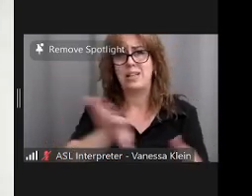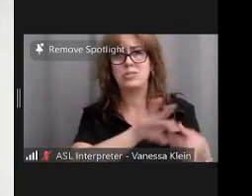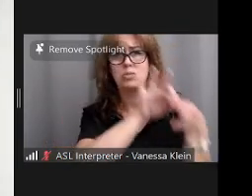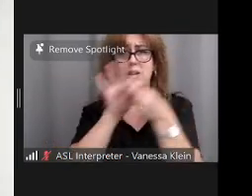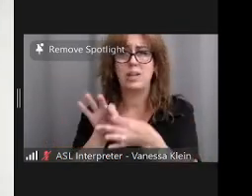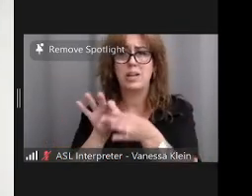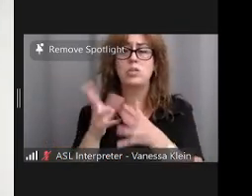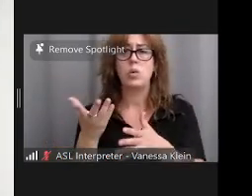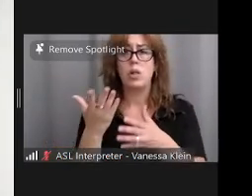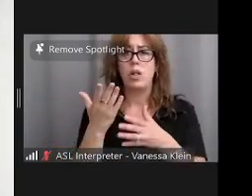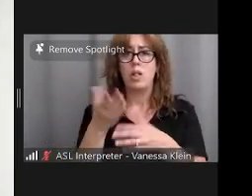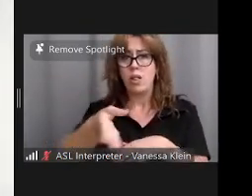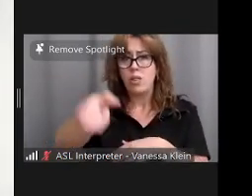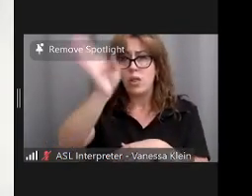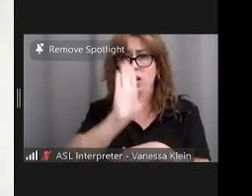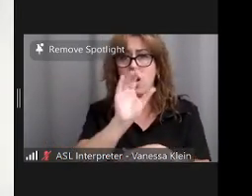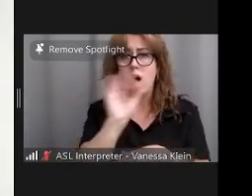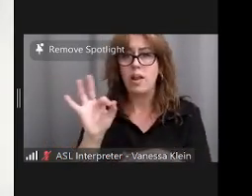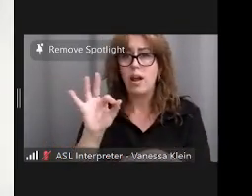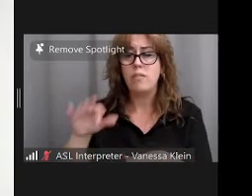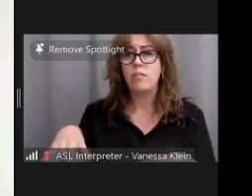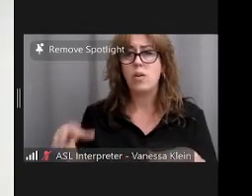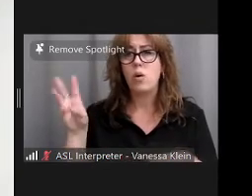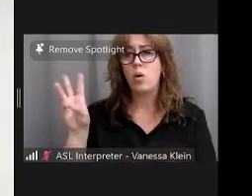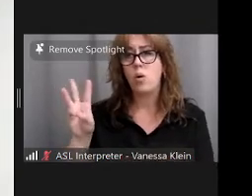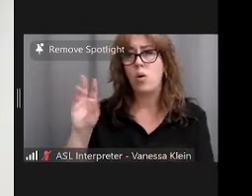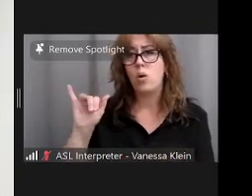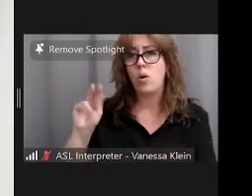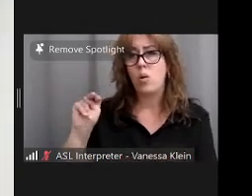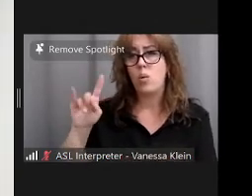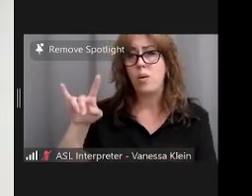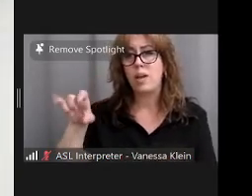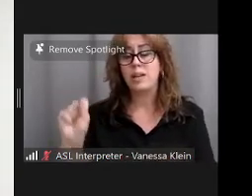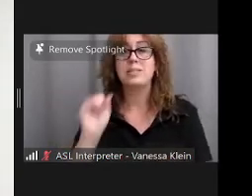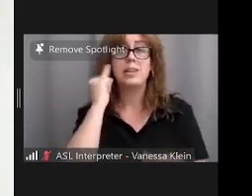for anyone who's been here to Wellington, you will know that it's a